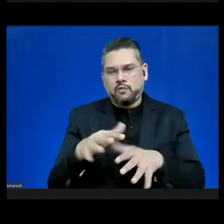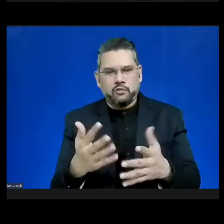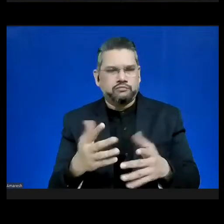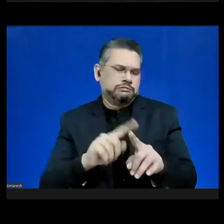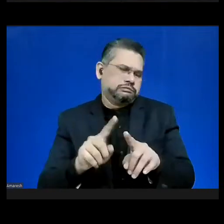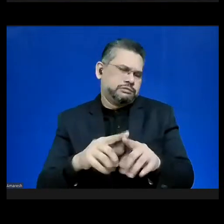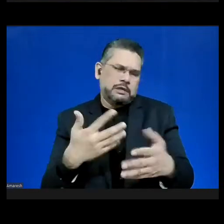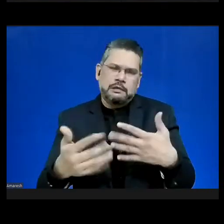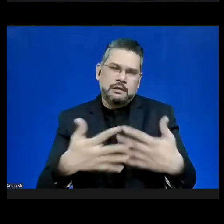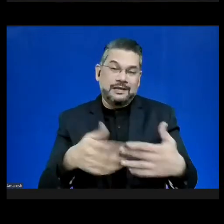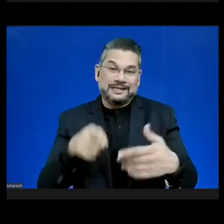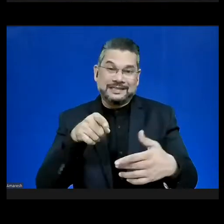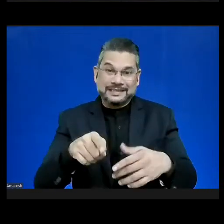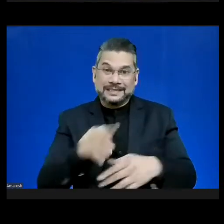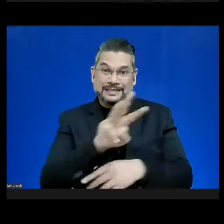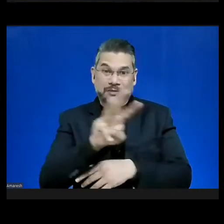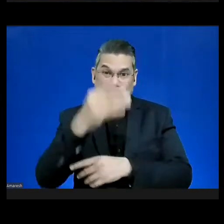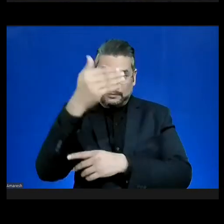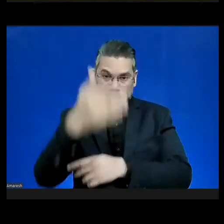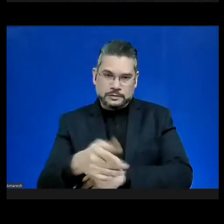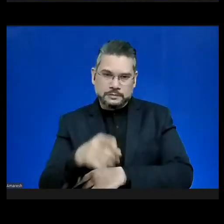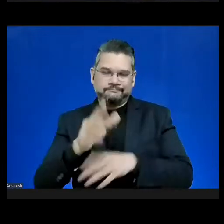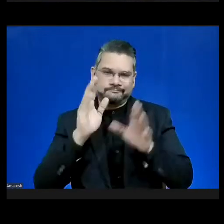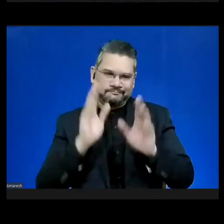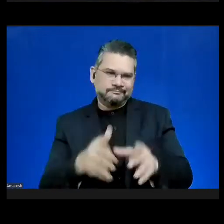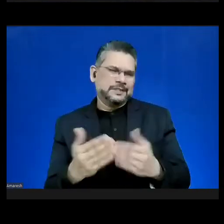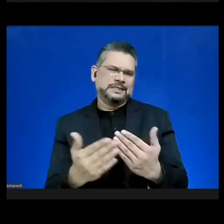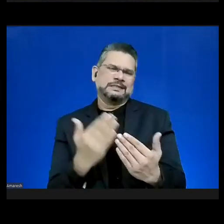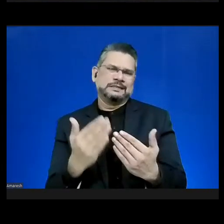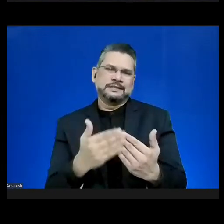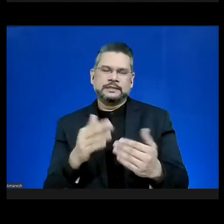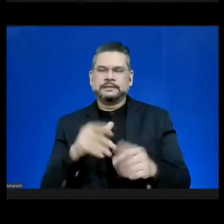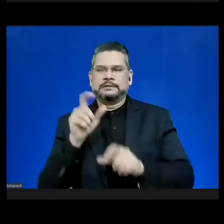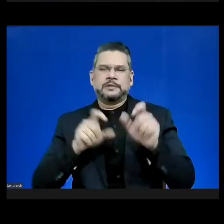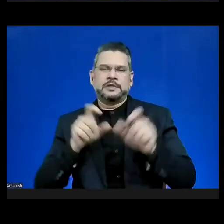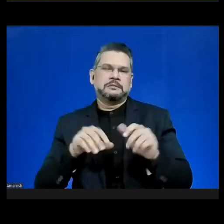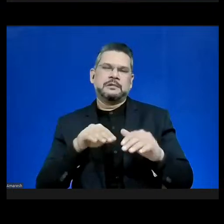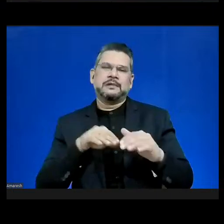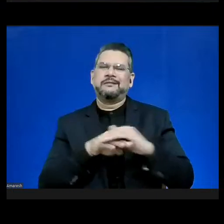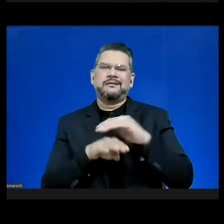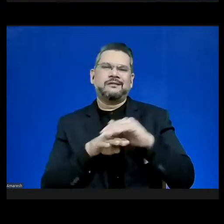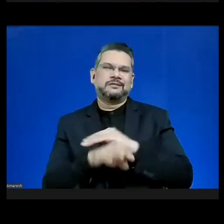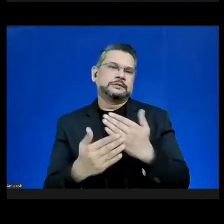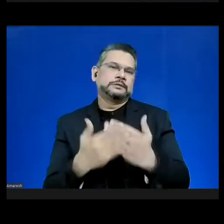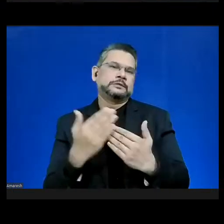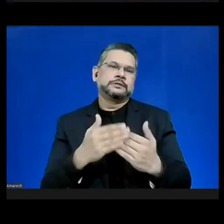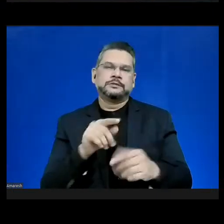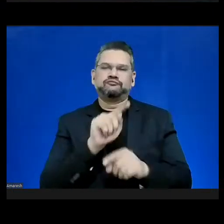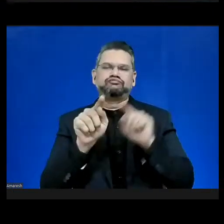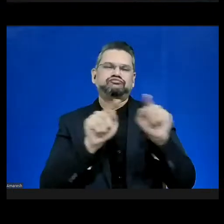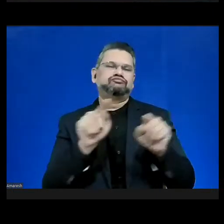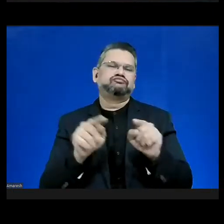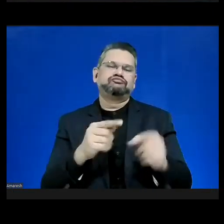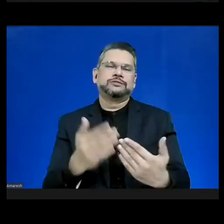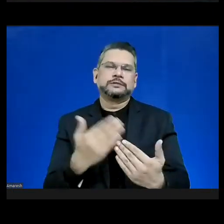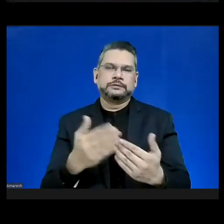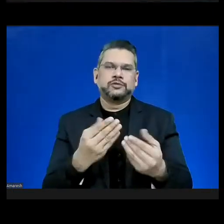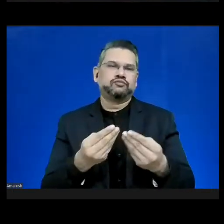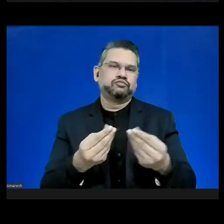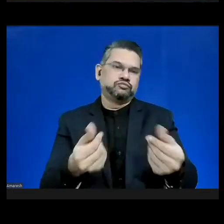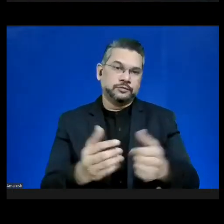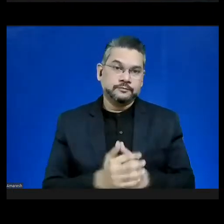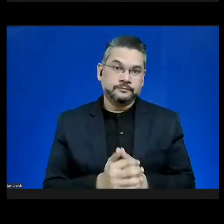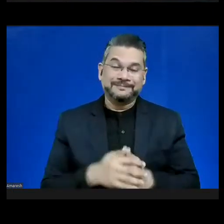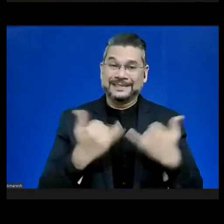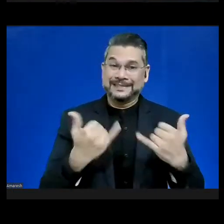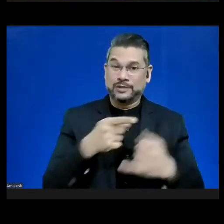to every user that accesses it. The PDFs, why I've kept this slide